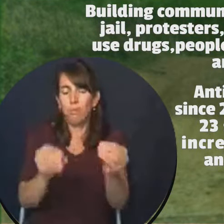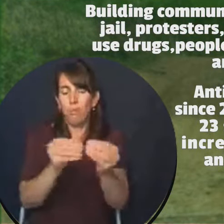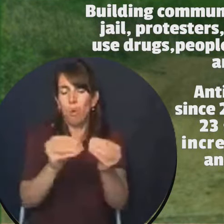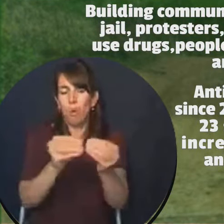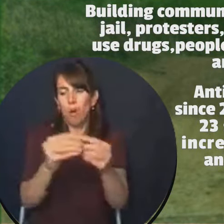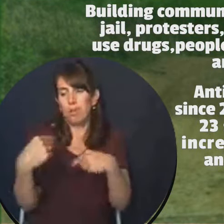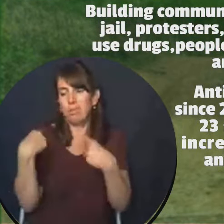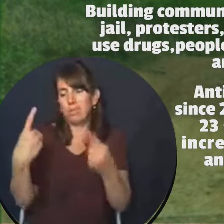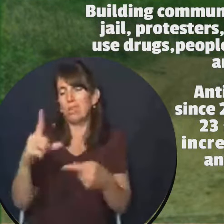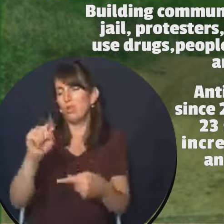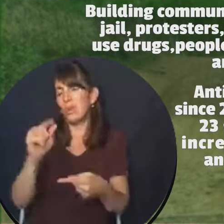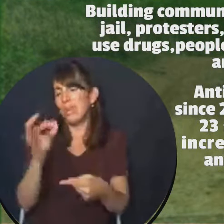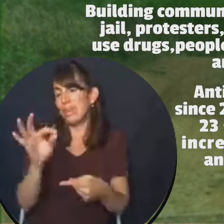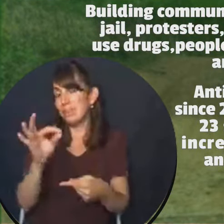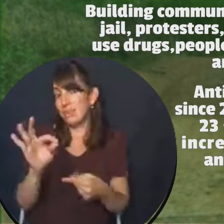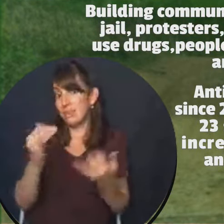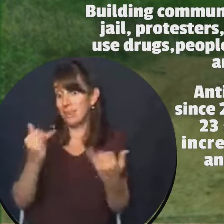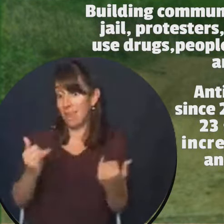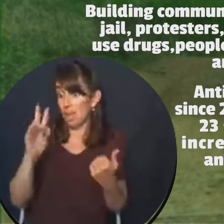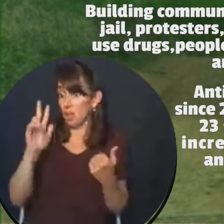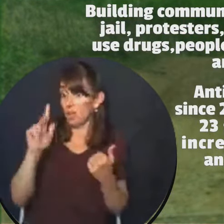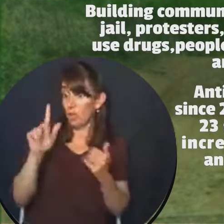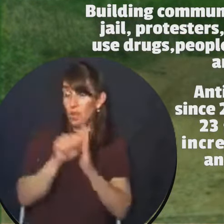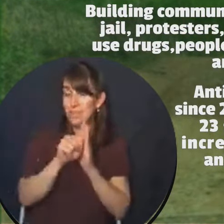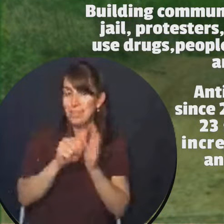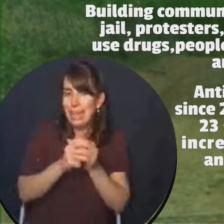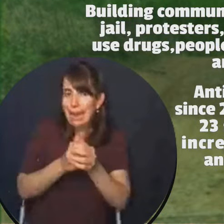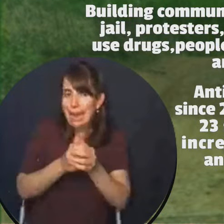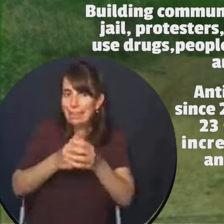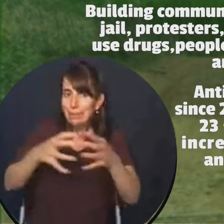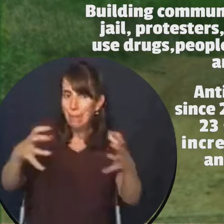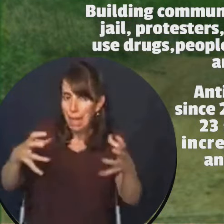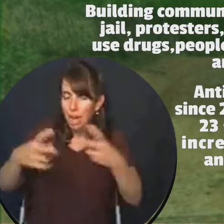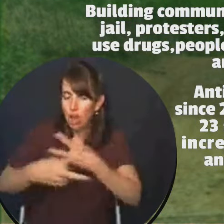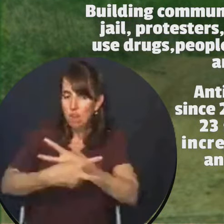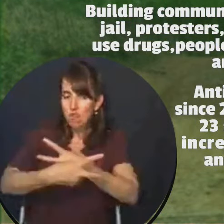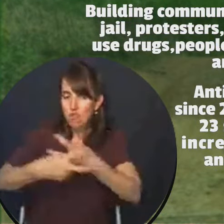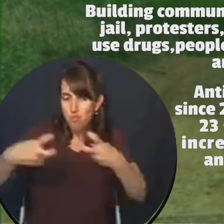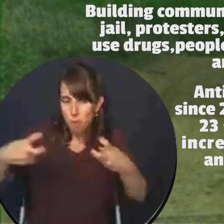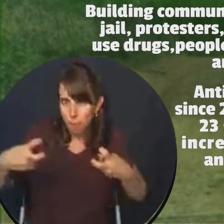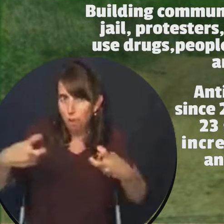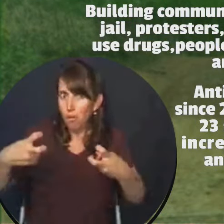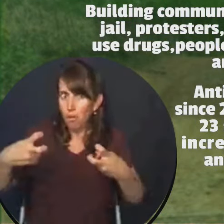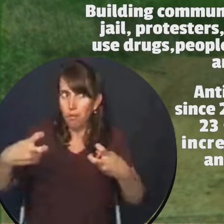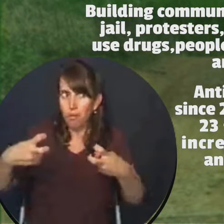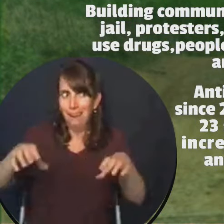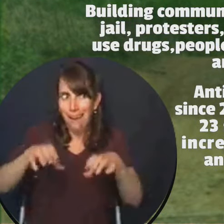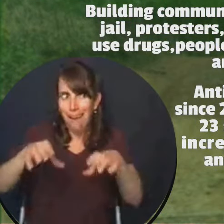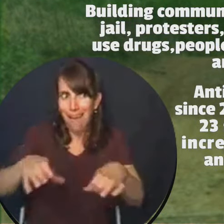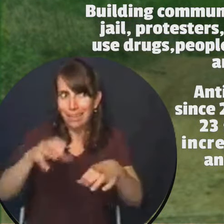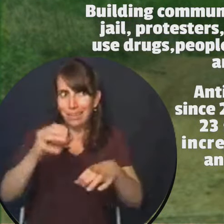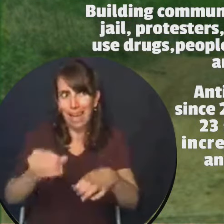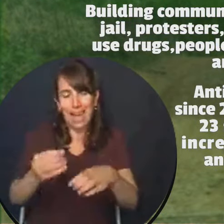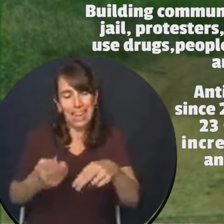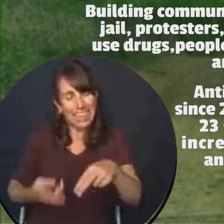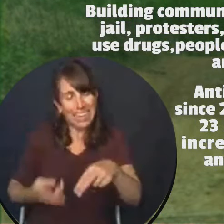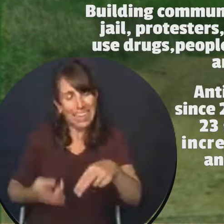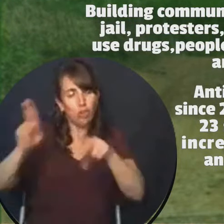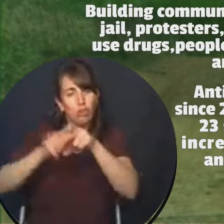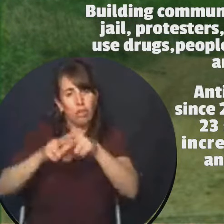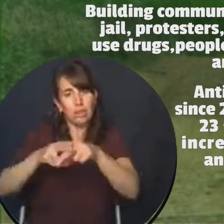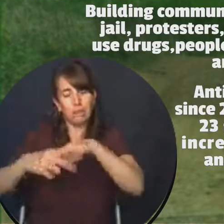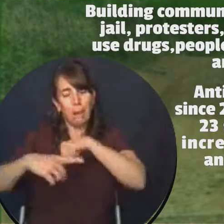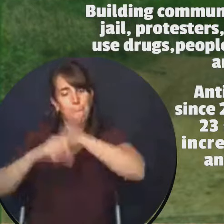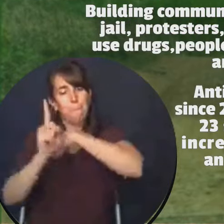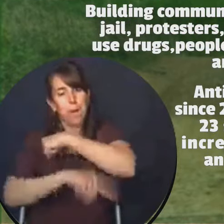been 23 states that have expanded the criminalization and increased punishment for protest, with more pending and active prosecutions in